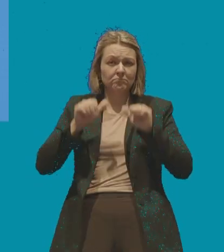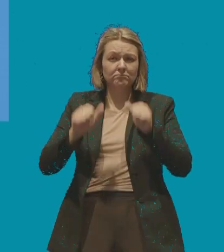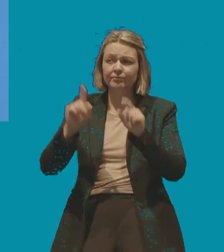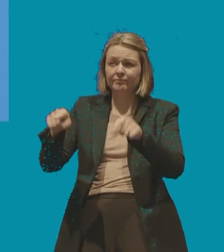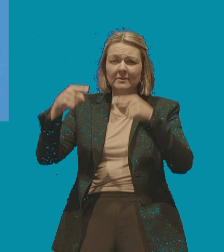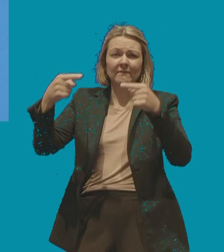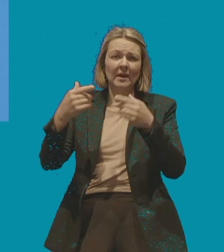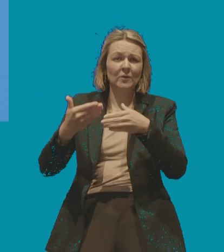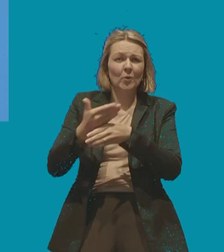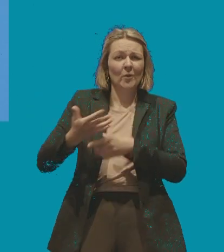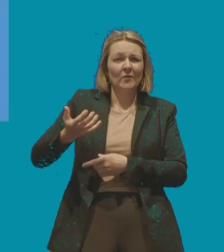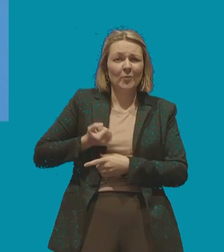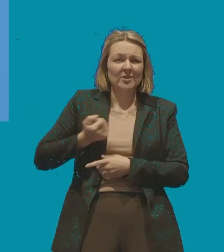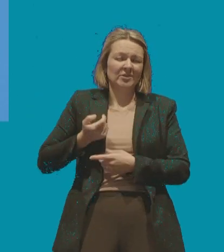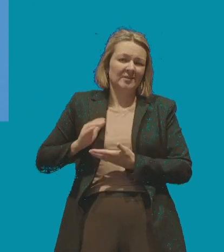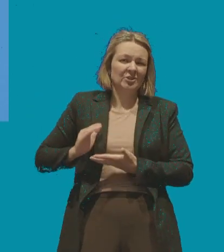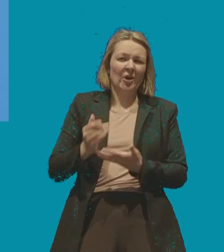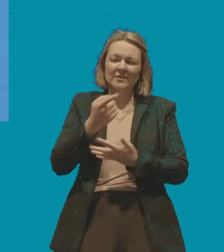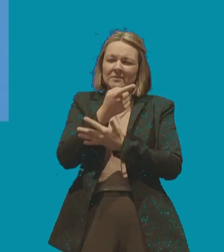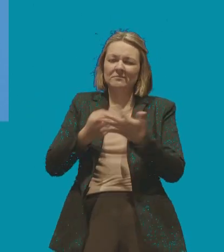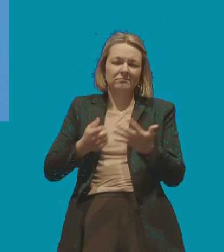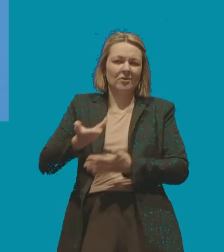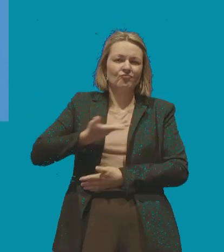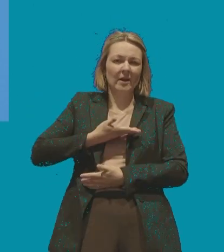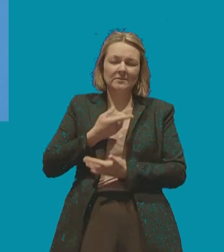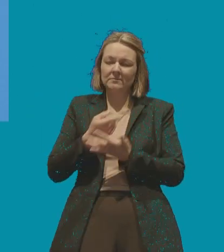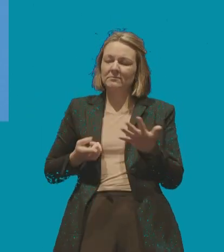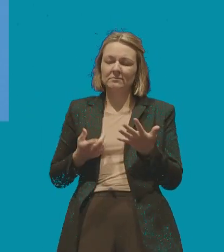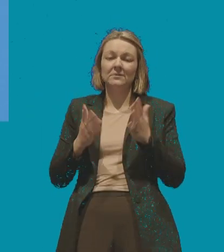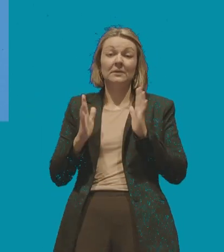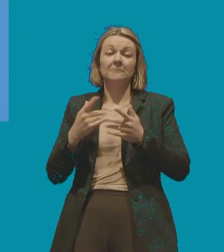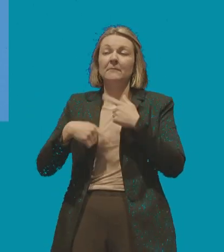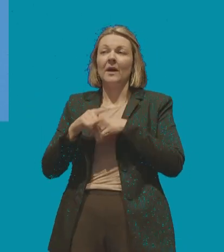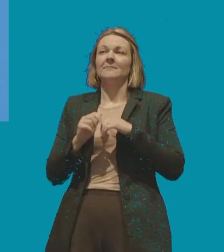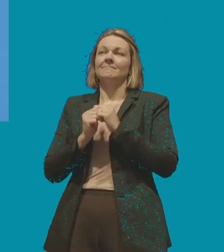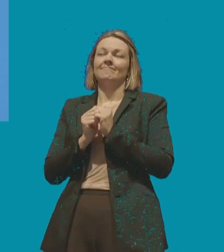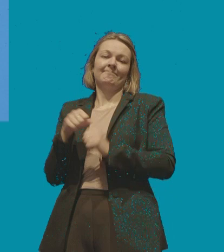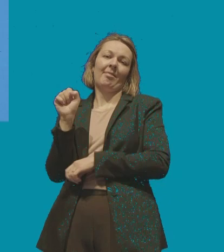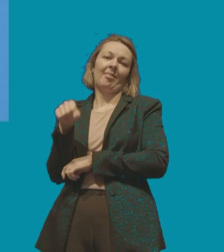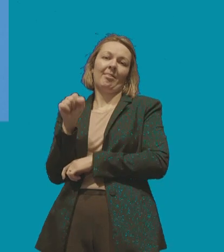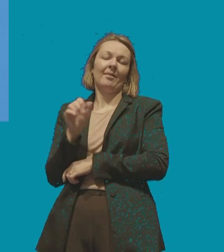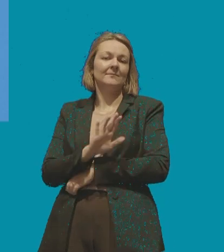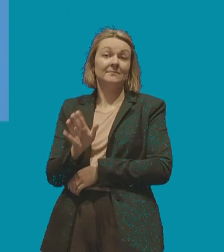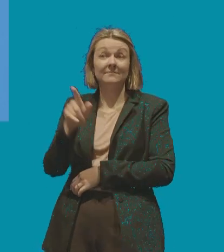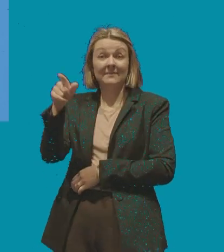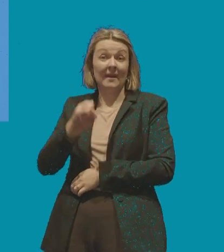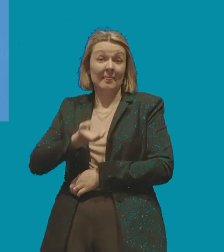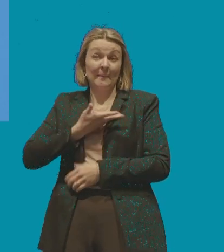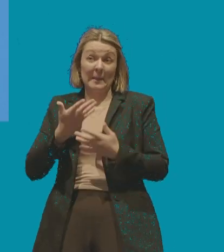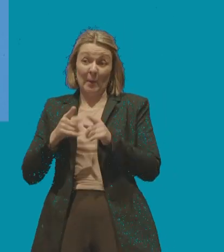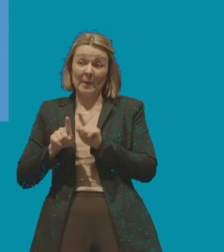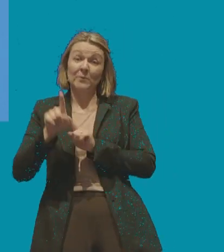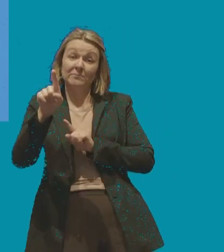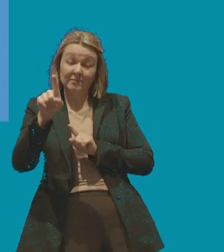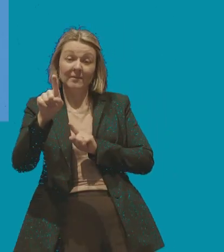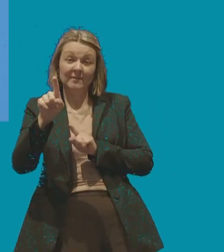for jobs, wages, rights and services. Now, I don't take anything for granted. Labour are ahead in the polls, but it'll take an historic